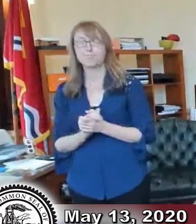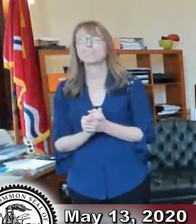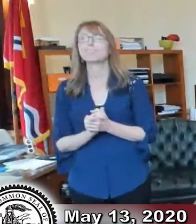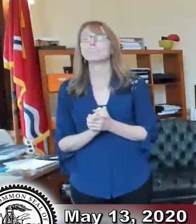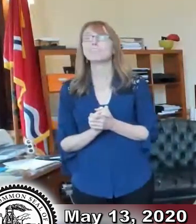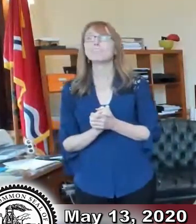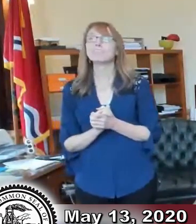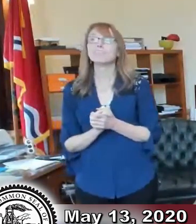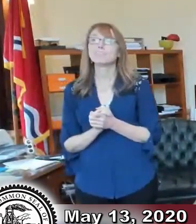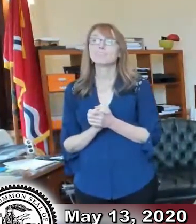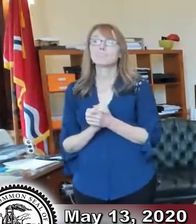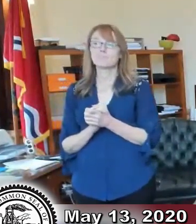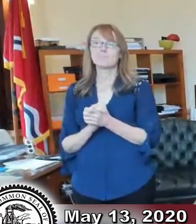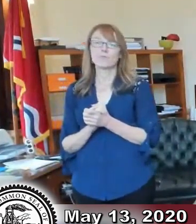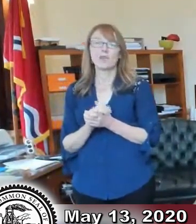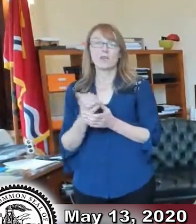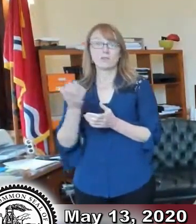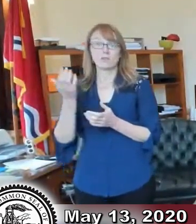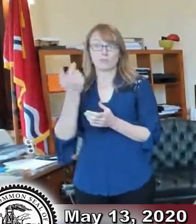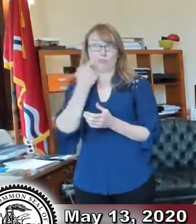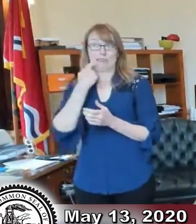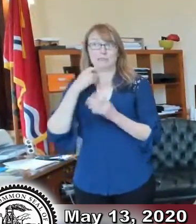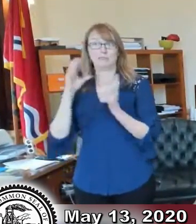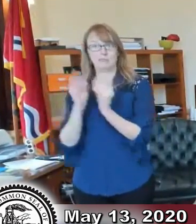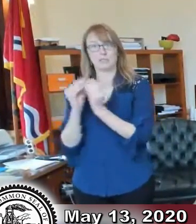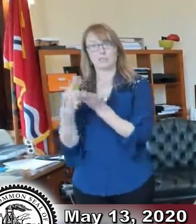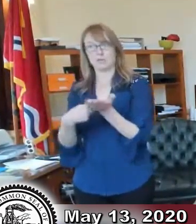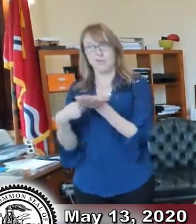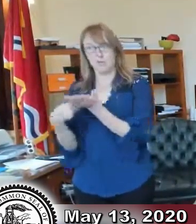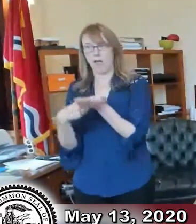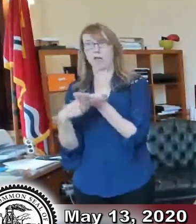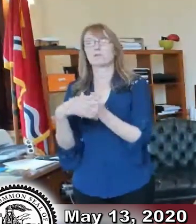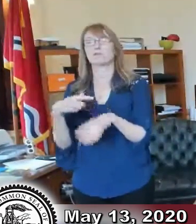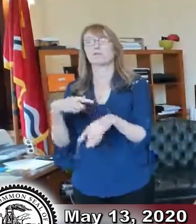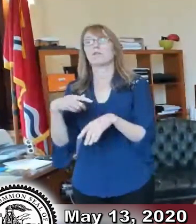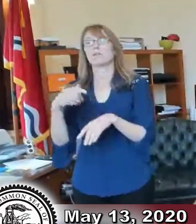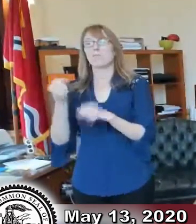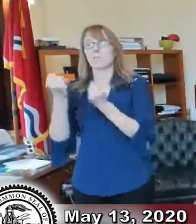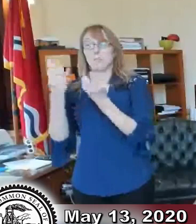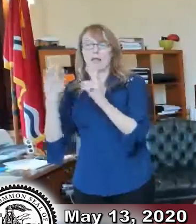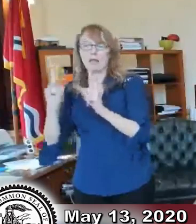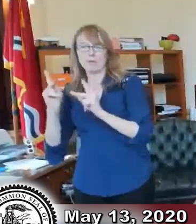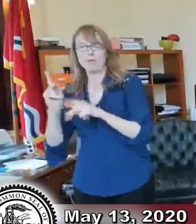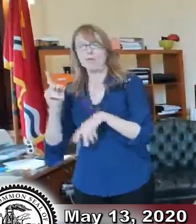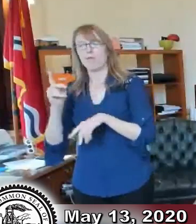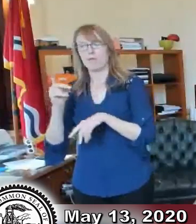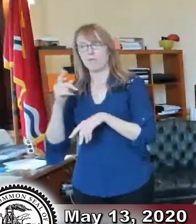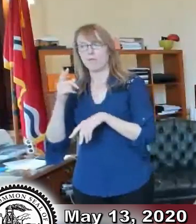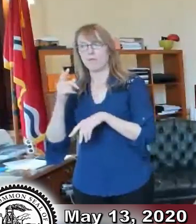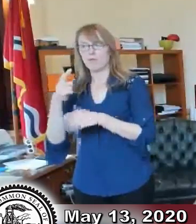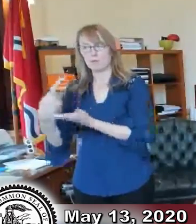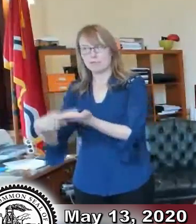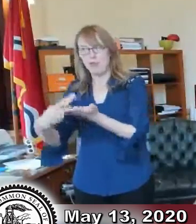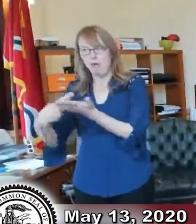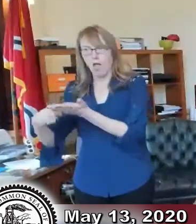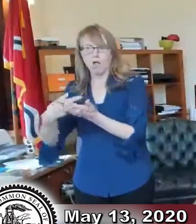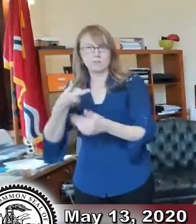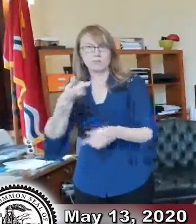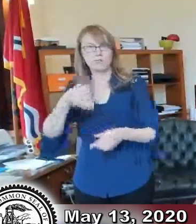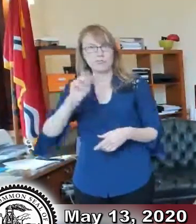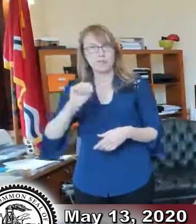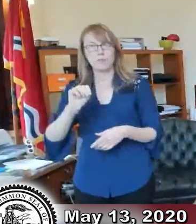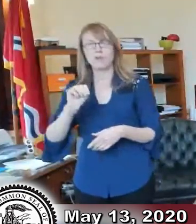there were a lot of questions about gyms and a lot of people who think, well, I'm not really a gym, I'm really something else. Like I'm really a